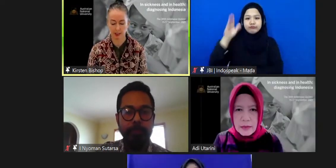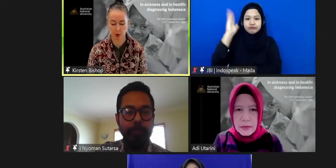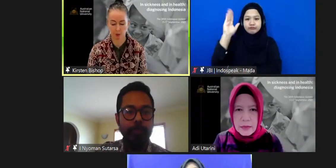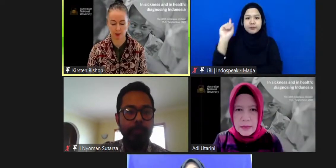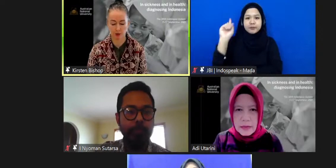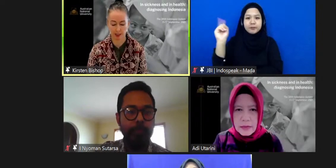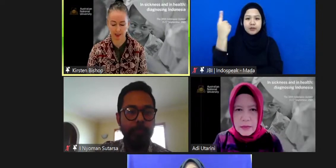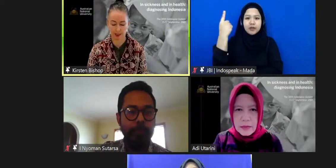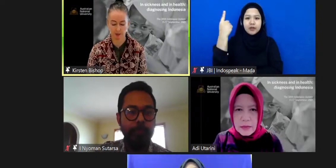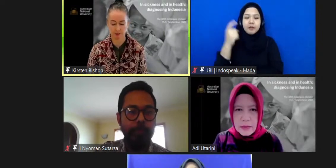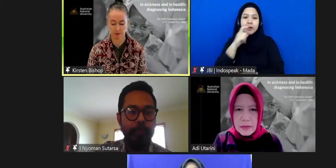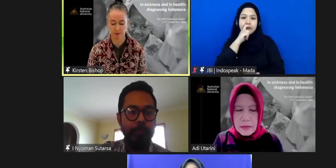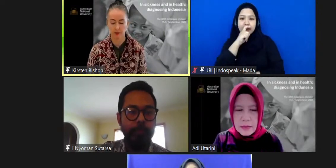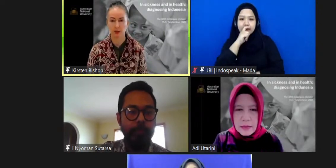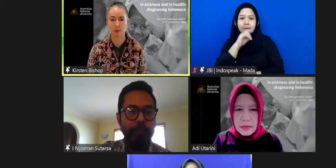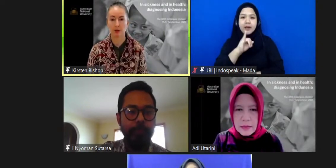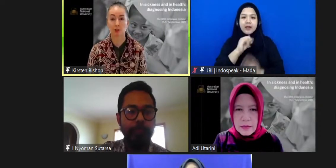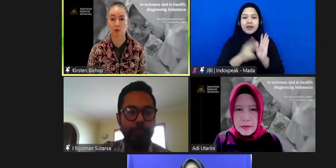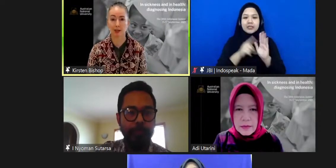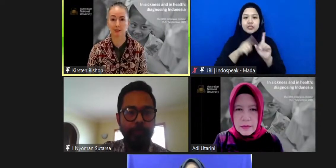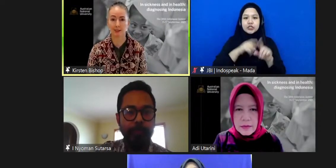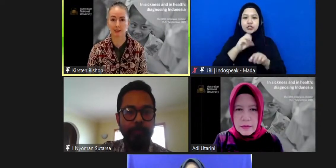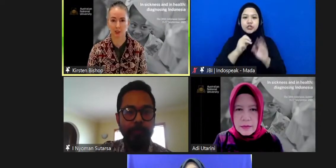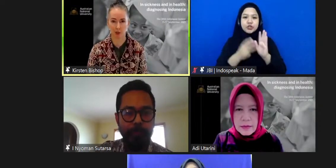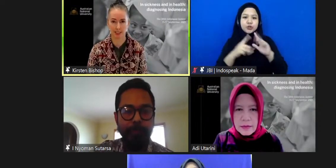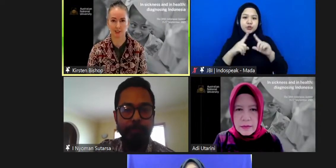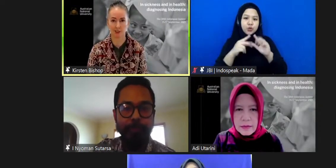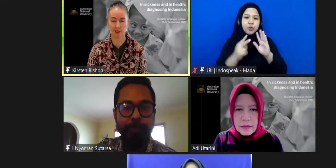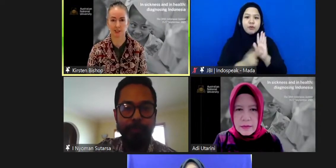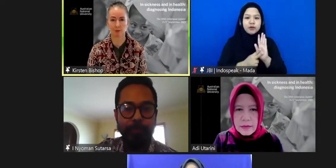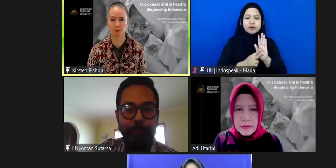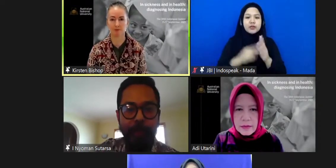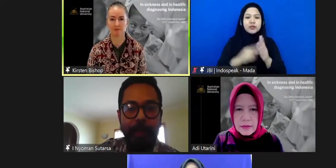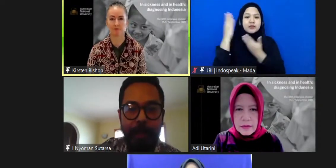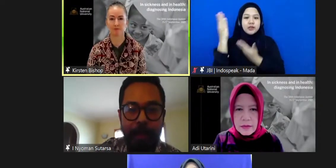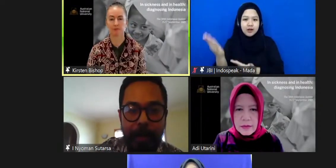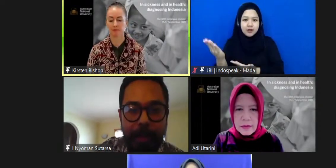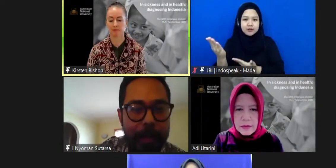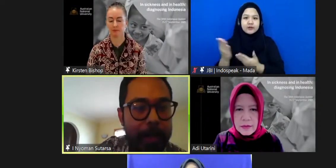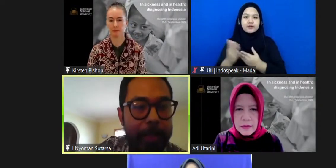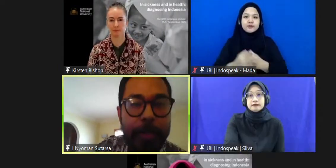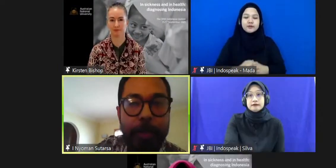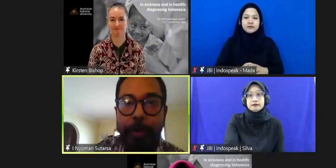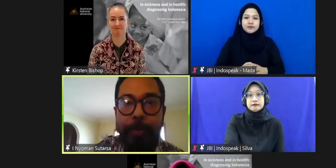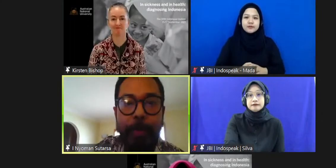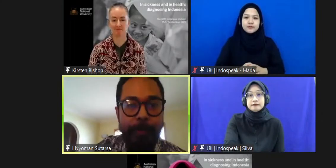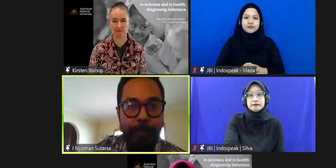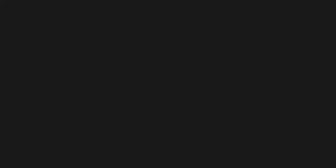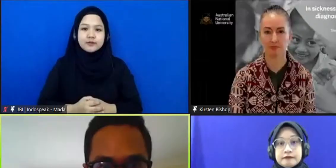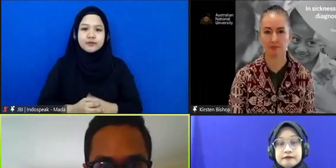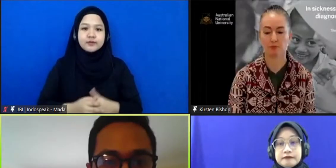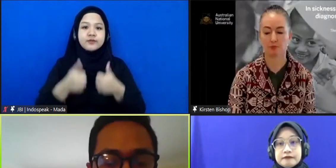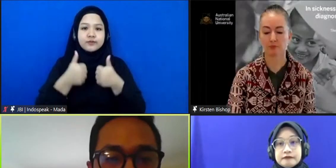Bapak I Nyoman Sutarsa. Pak Sutarsa, the screen is yours. Thank you very